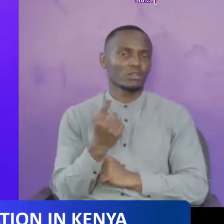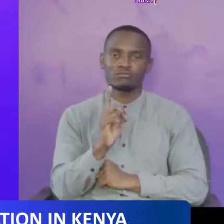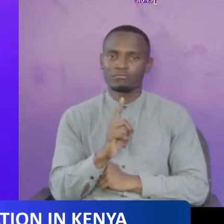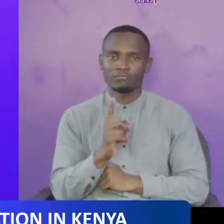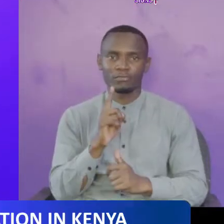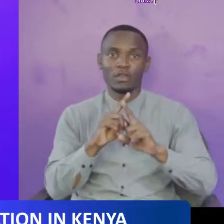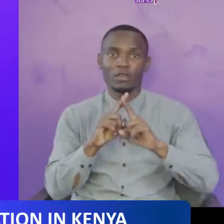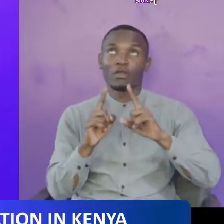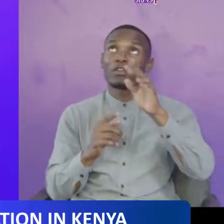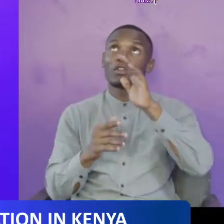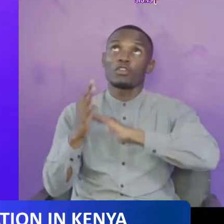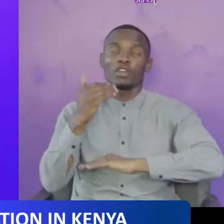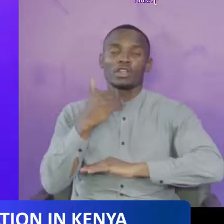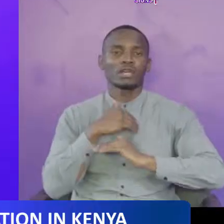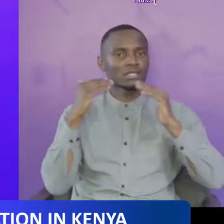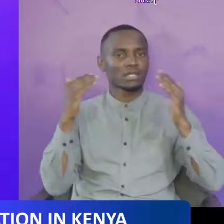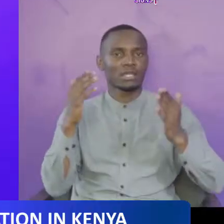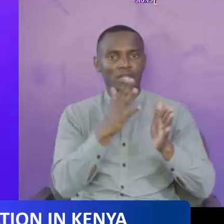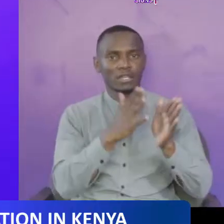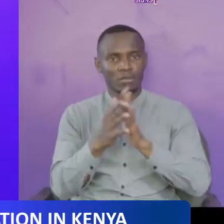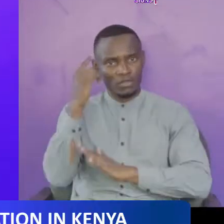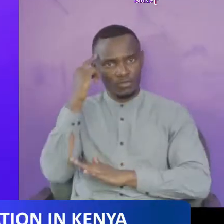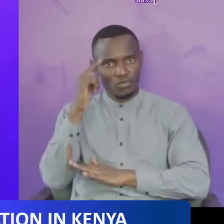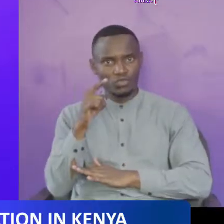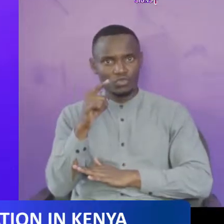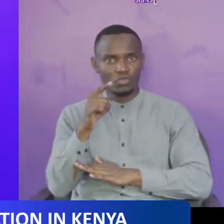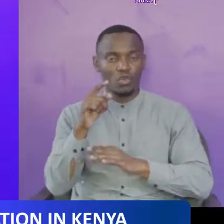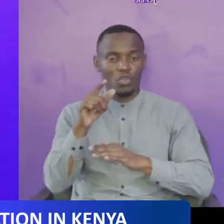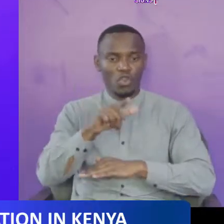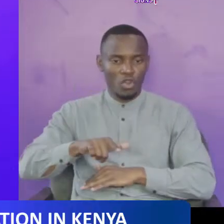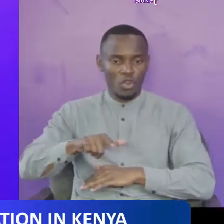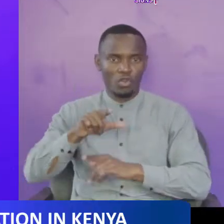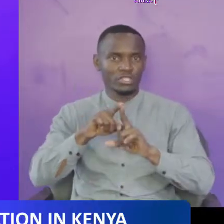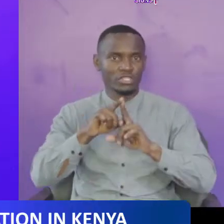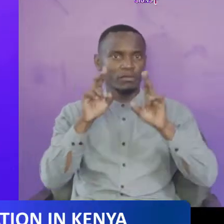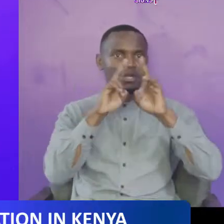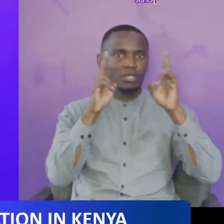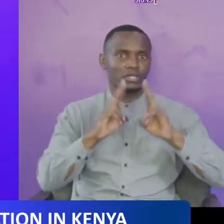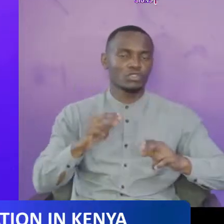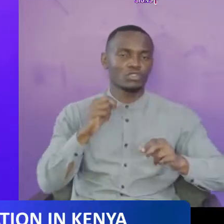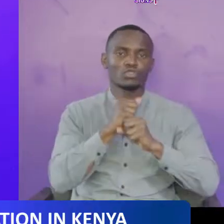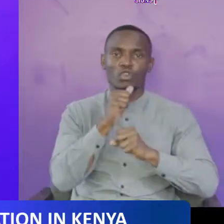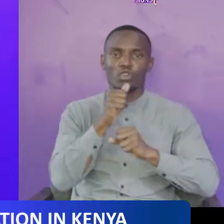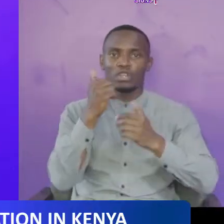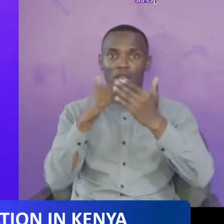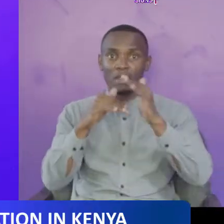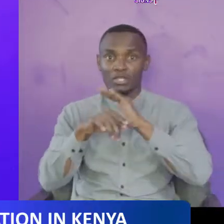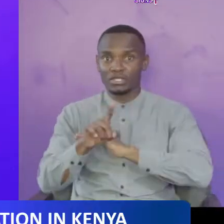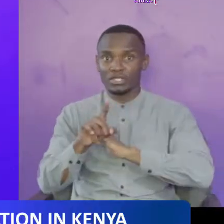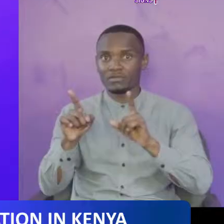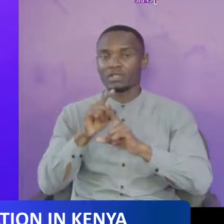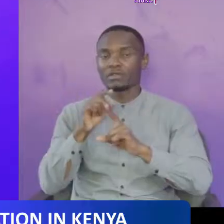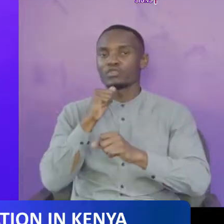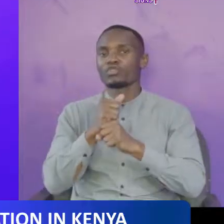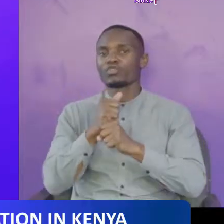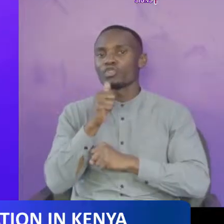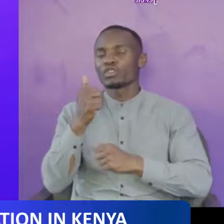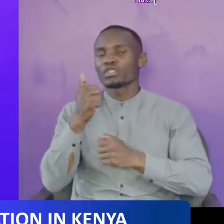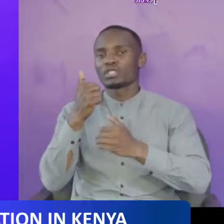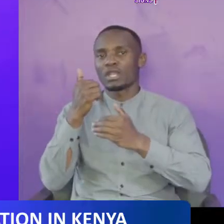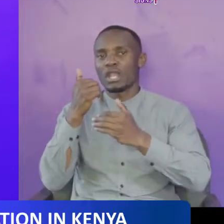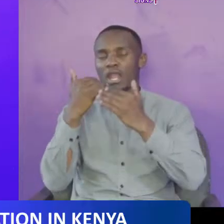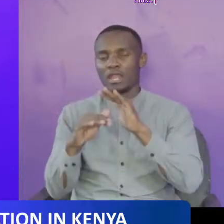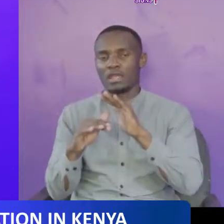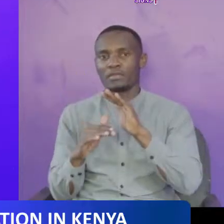plans for you, whether local or international, but don't limit yourself. Don't limit your God. Develop yourself. Be the best version of